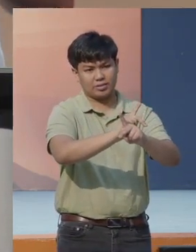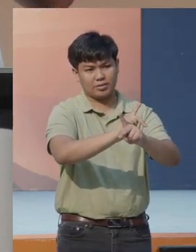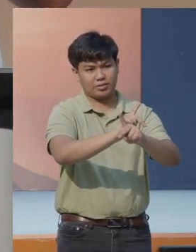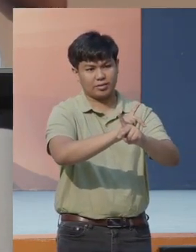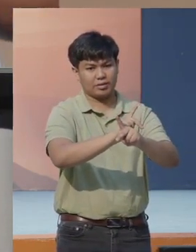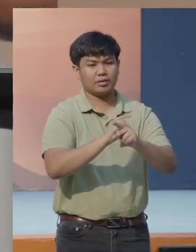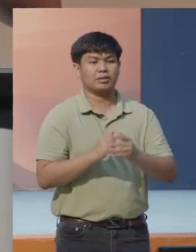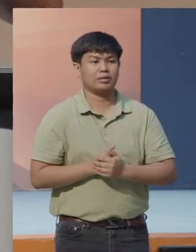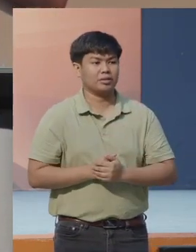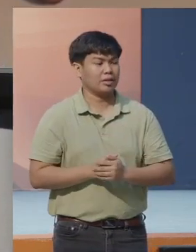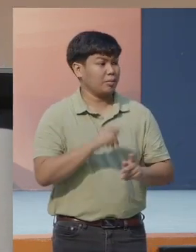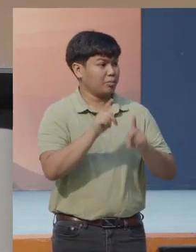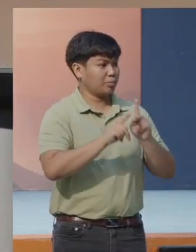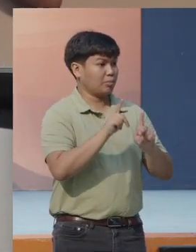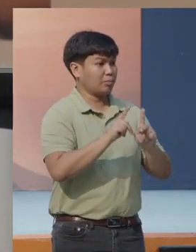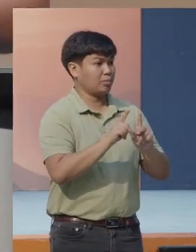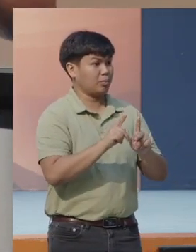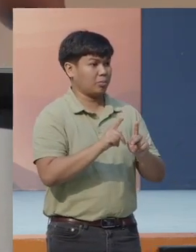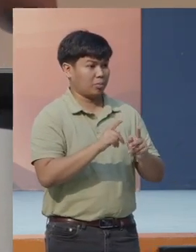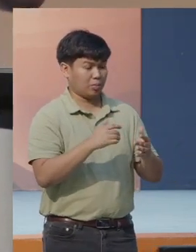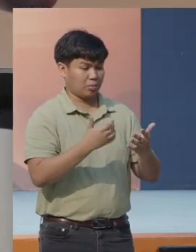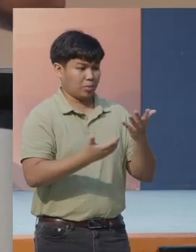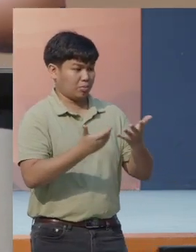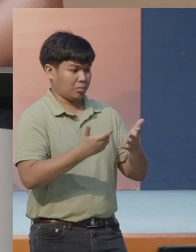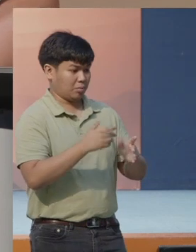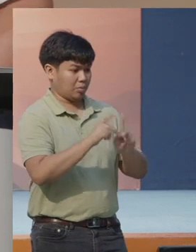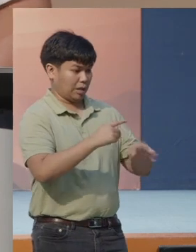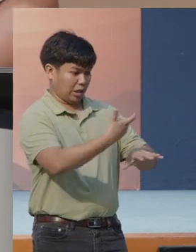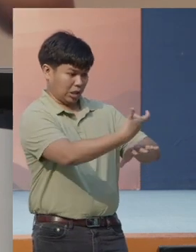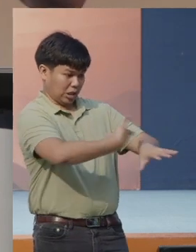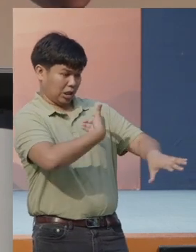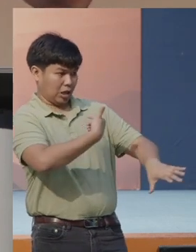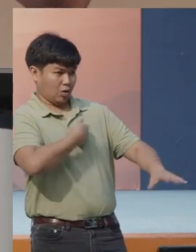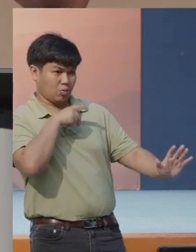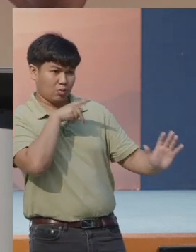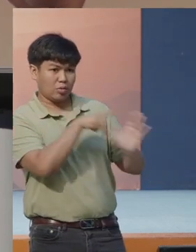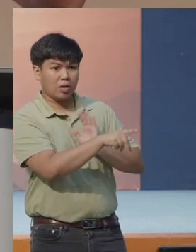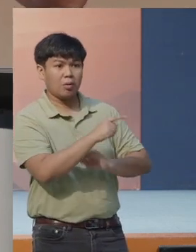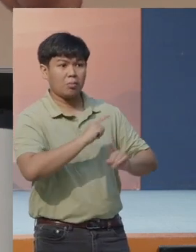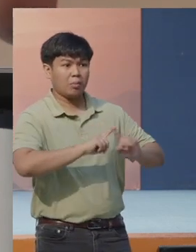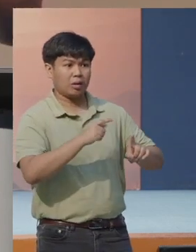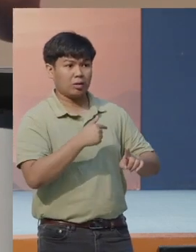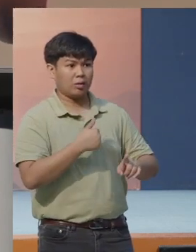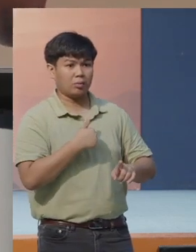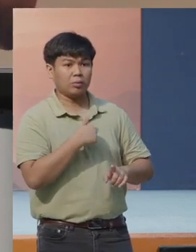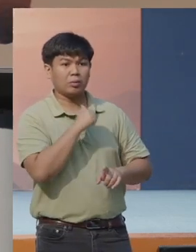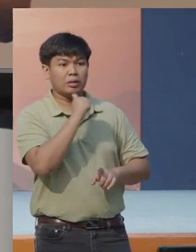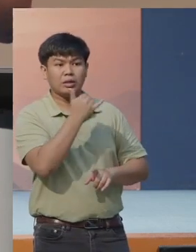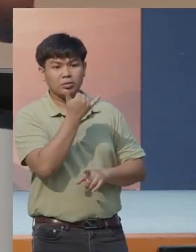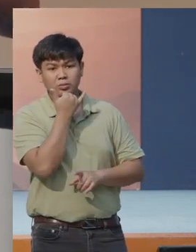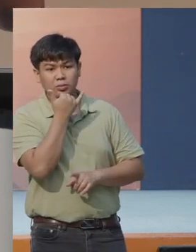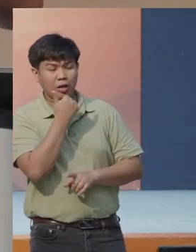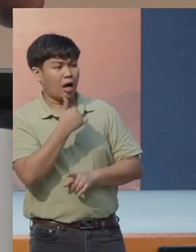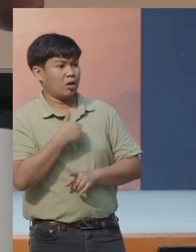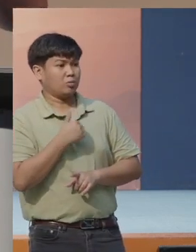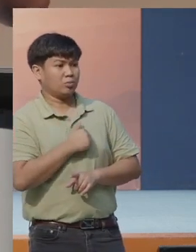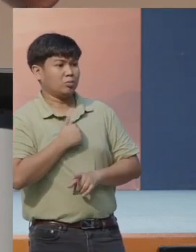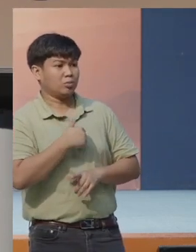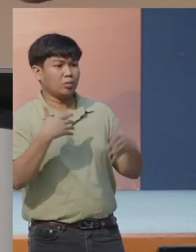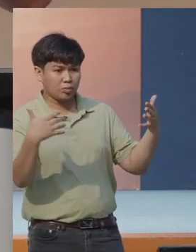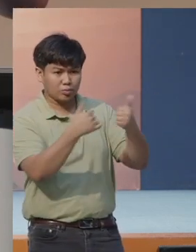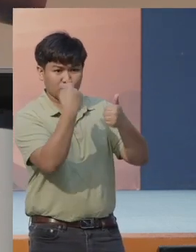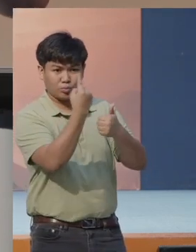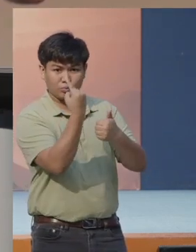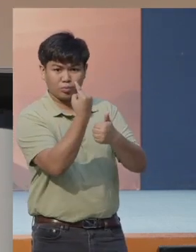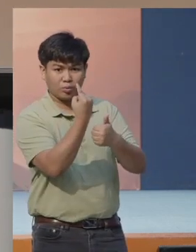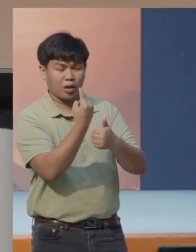asylum for those who have been accused of manslaughter, that they may be legally protected from